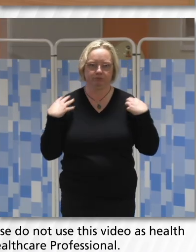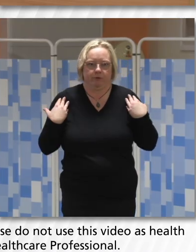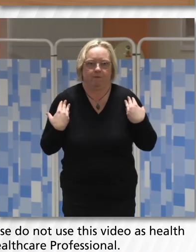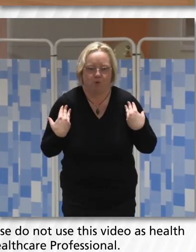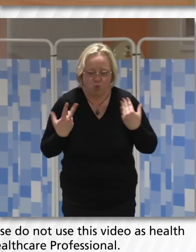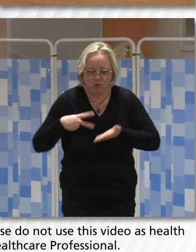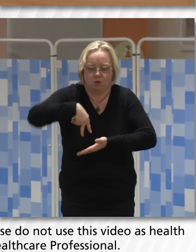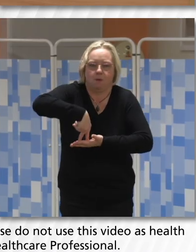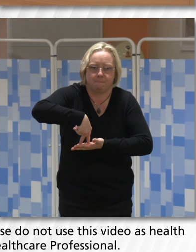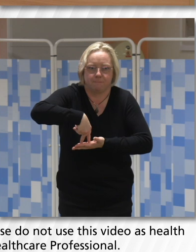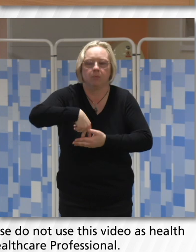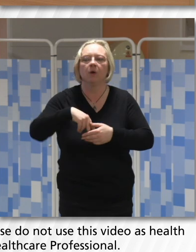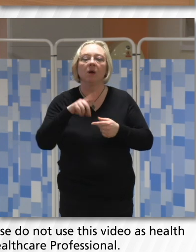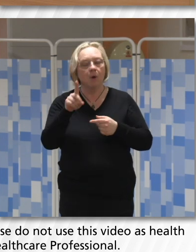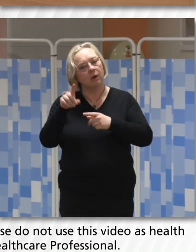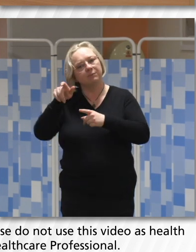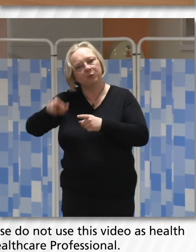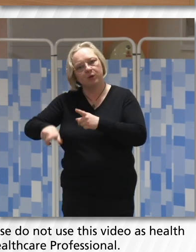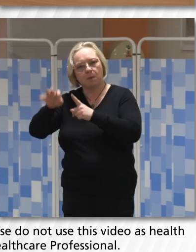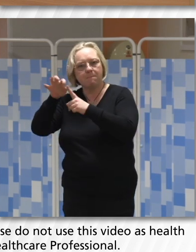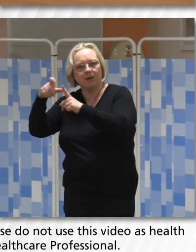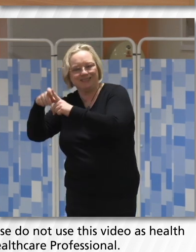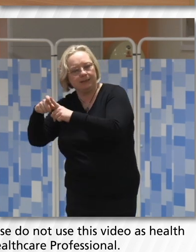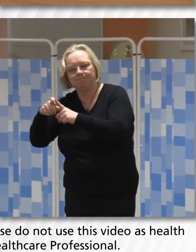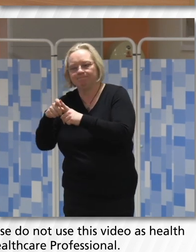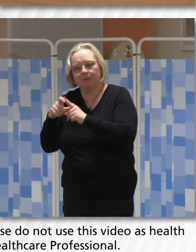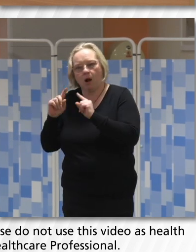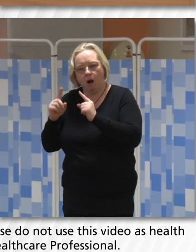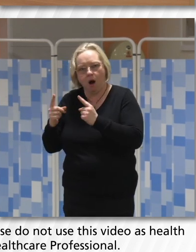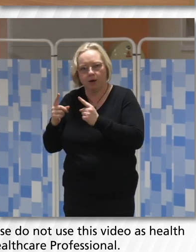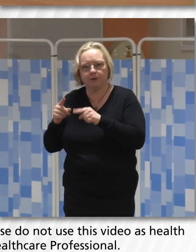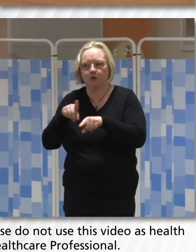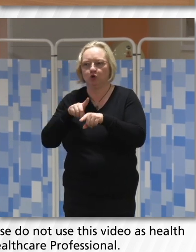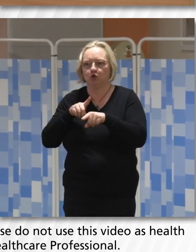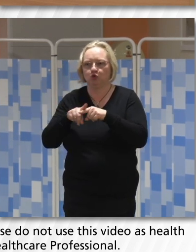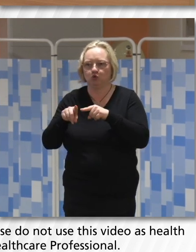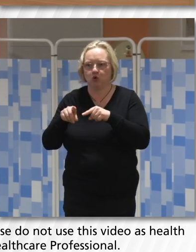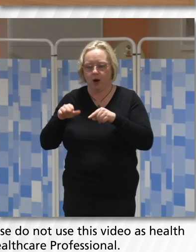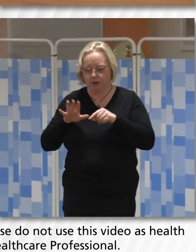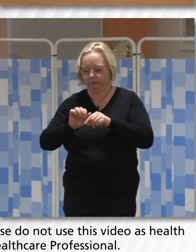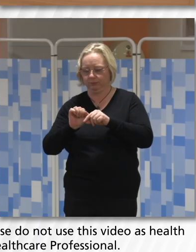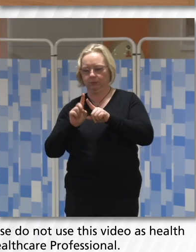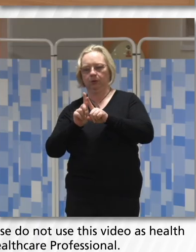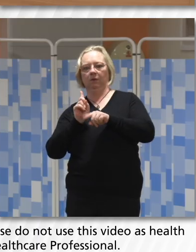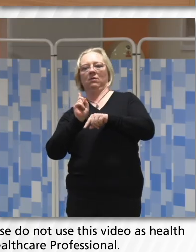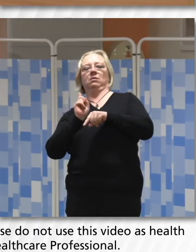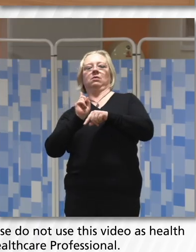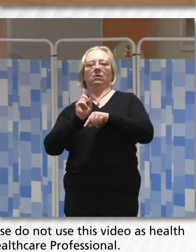forward. But somebody with Parkinson's might miss that bit and try to come out from the back of the chair, which is almost